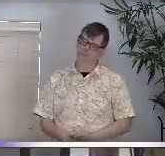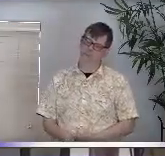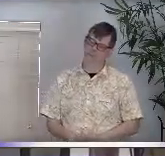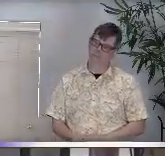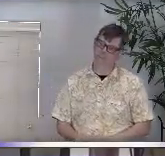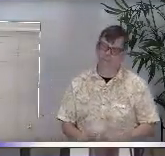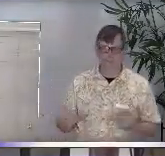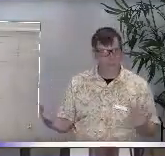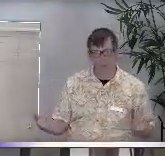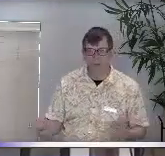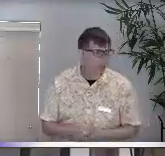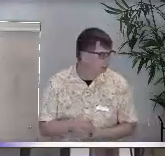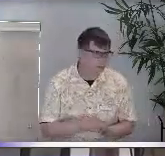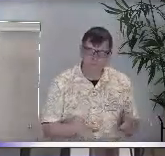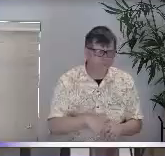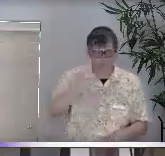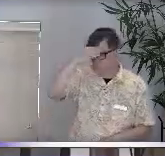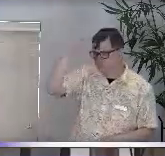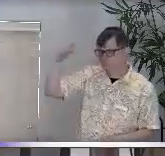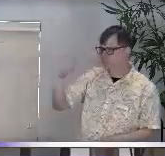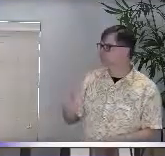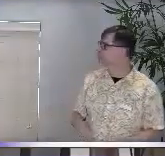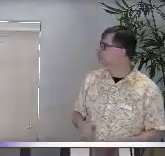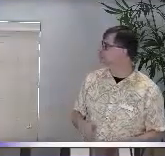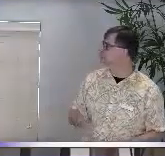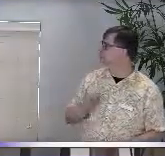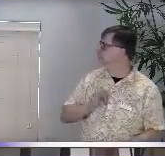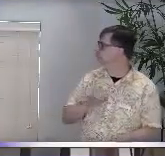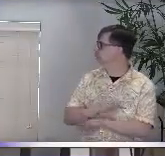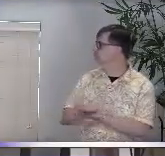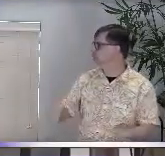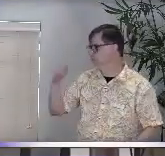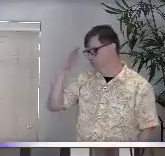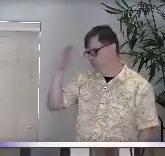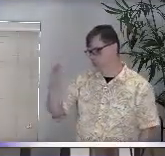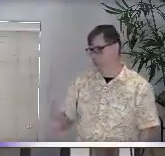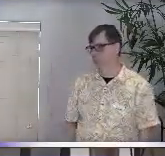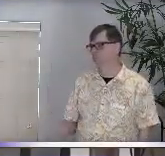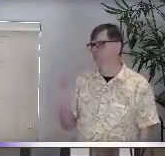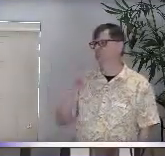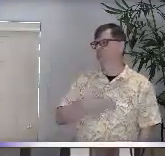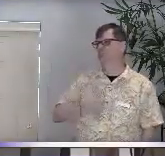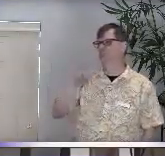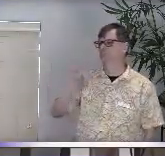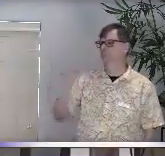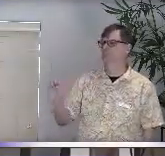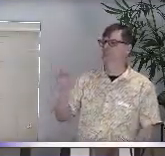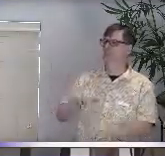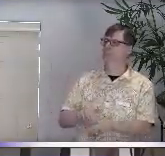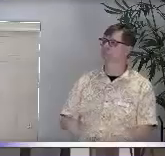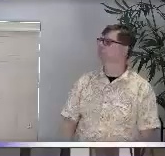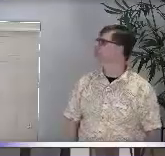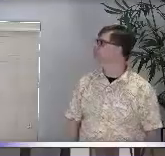where are we? This does not look familiar. And she's like, I don't know. We didn't turn the GPS on. And then we realize